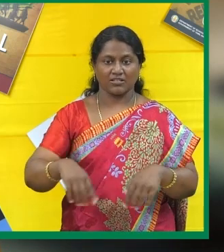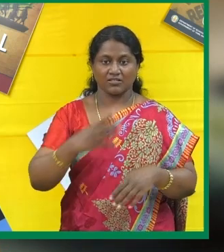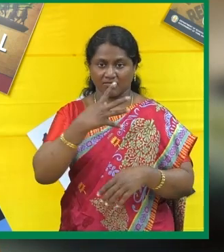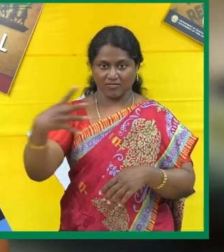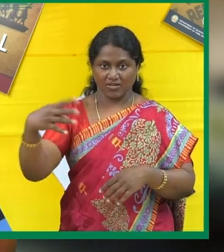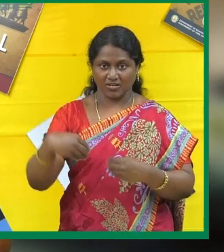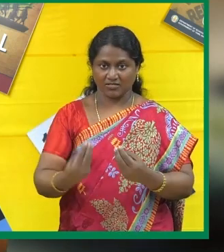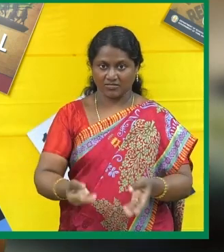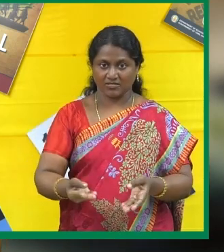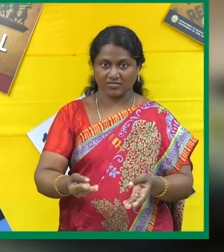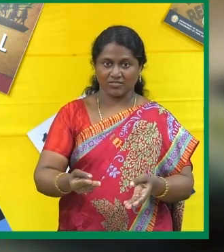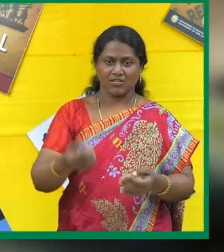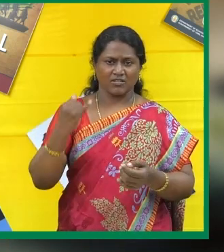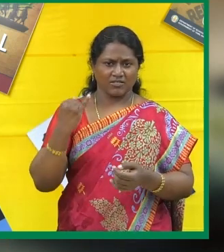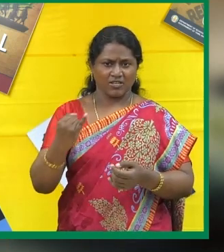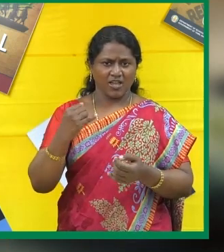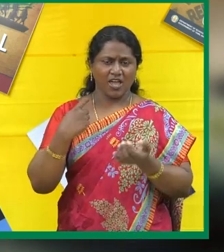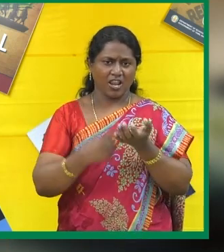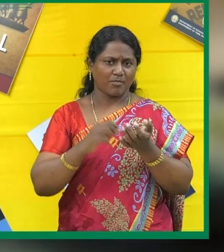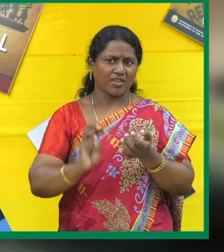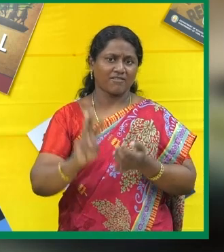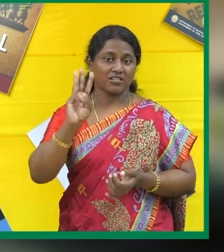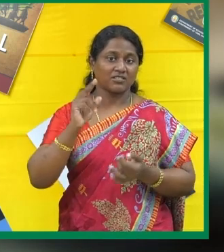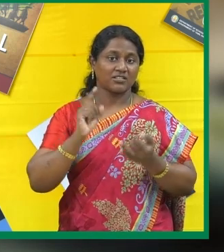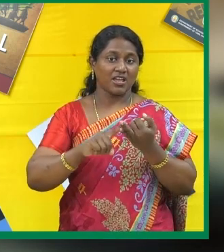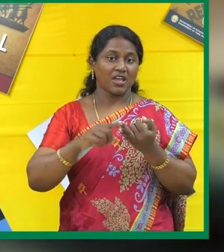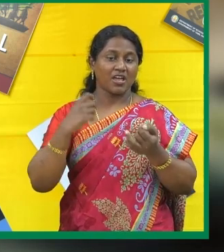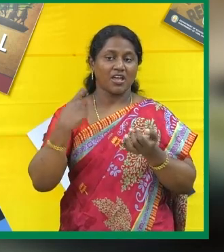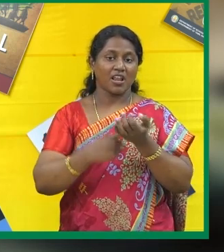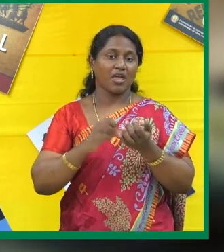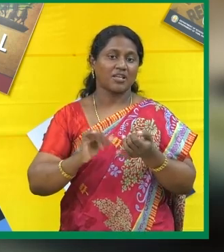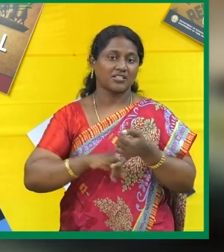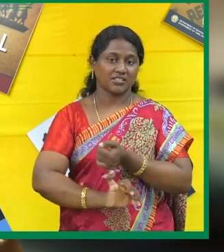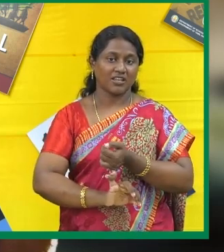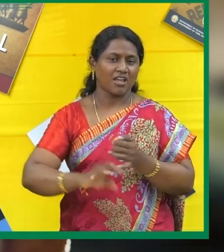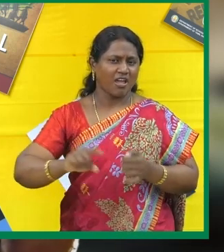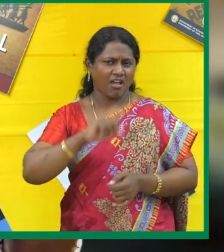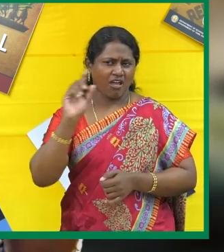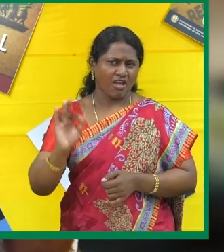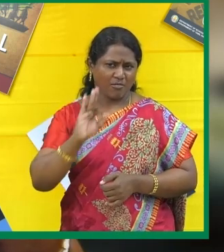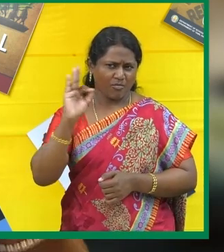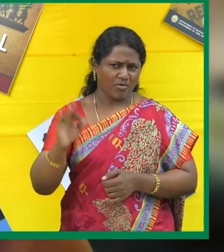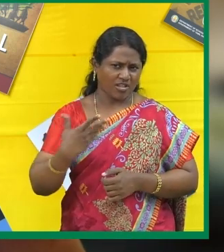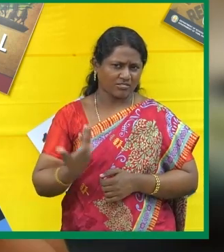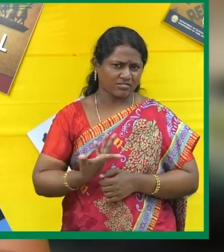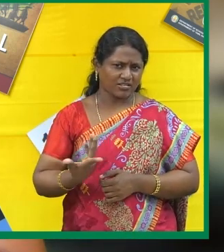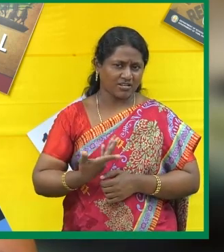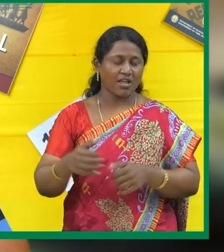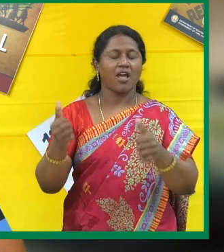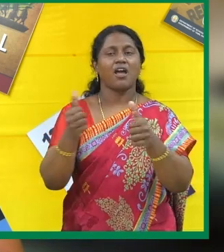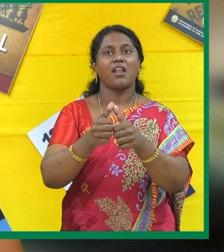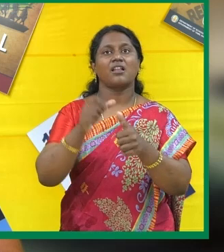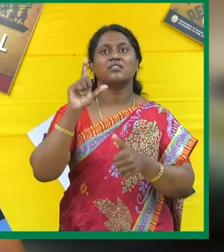lines. So, we have seen rhyming words, rhyme scheme. Then what is the next one?